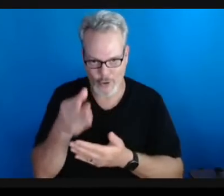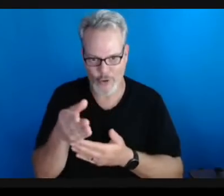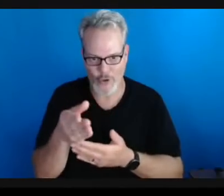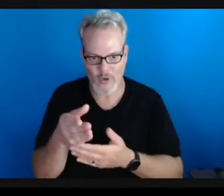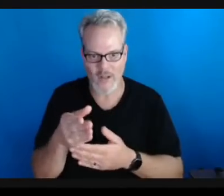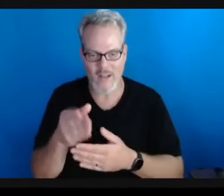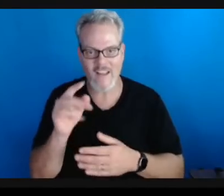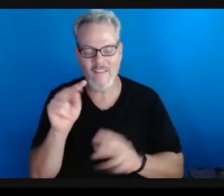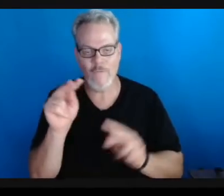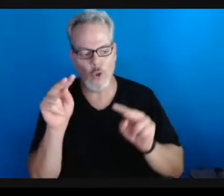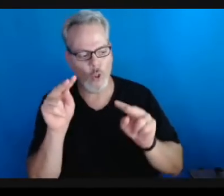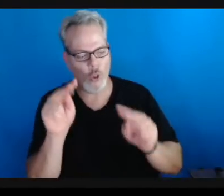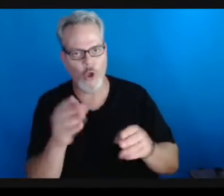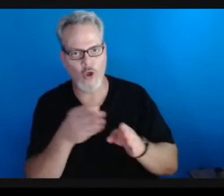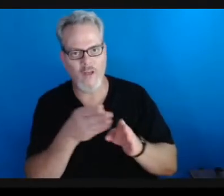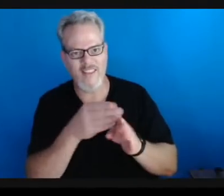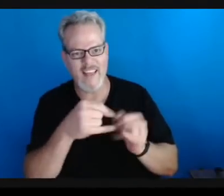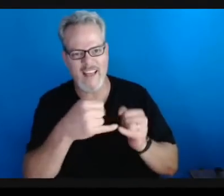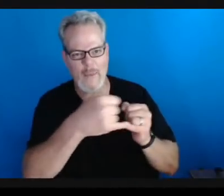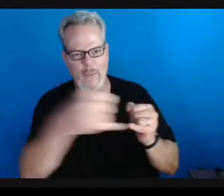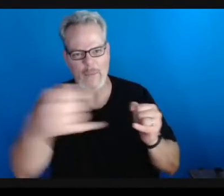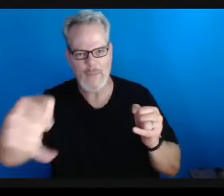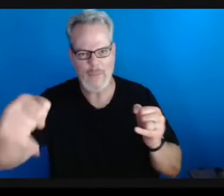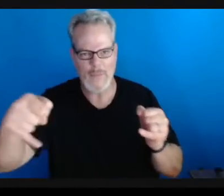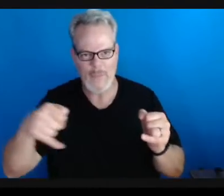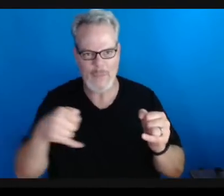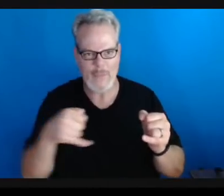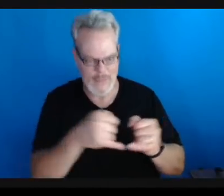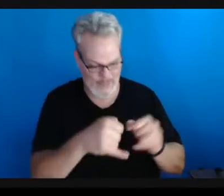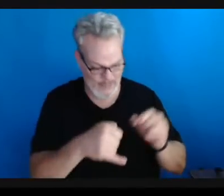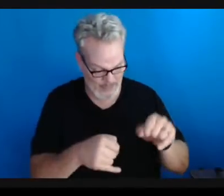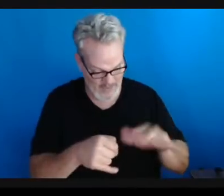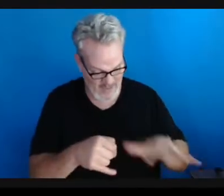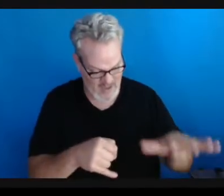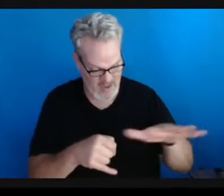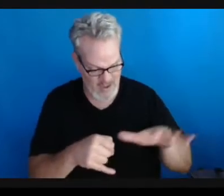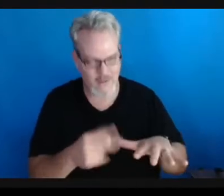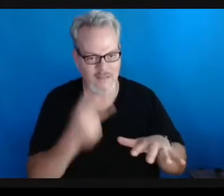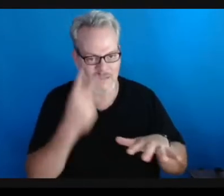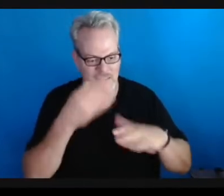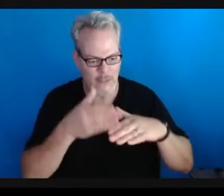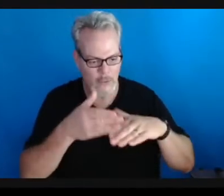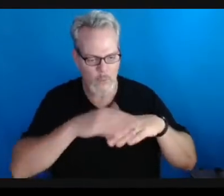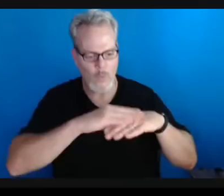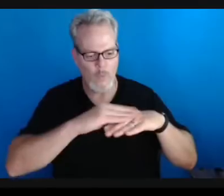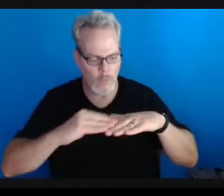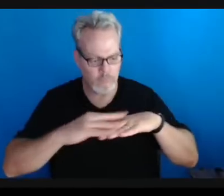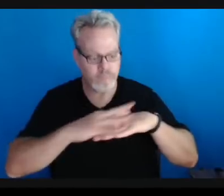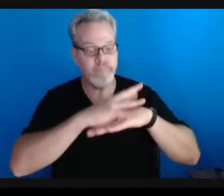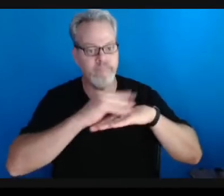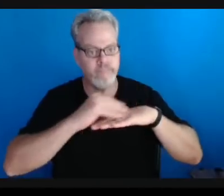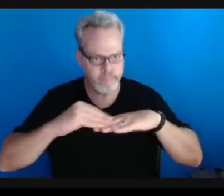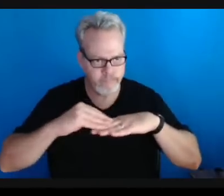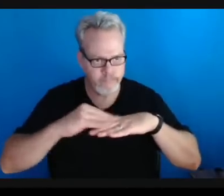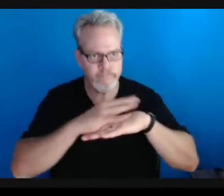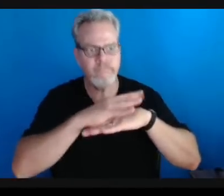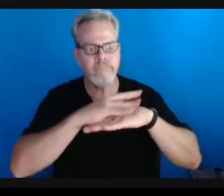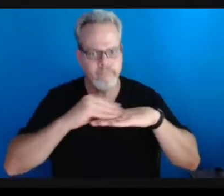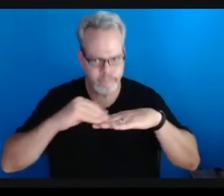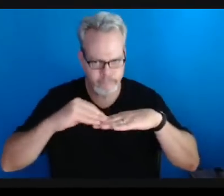edge of the crater too. You see some onlapping of the most recent flow here.